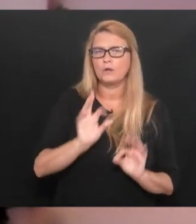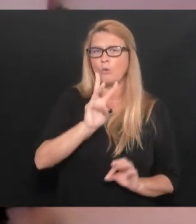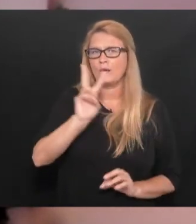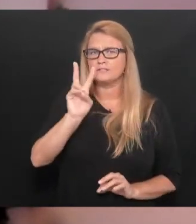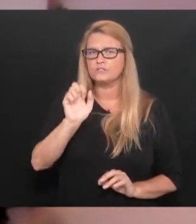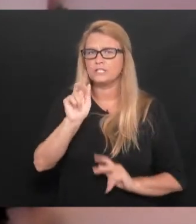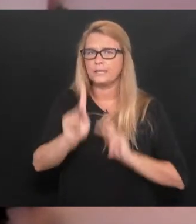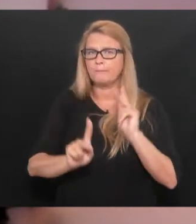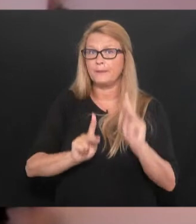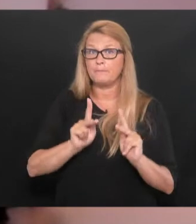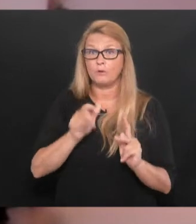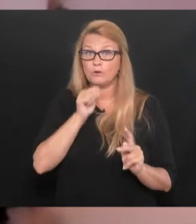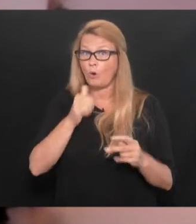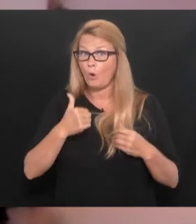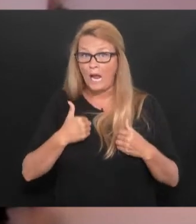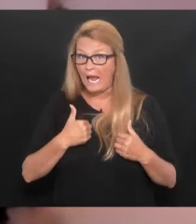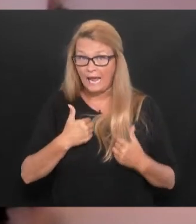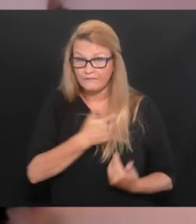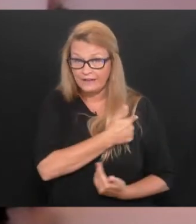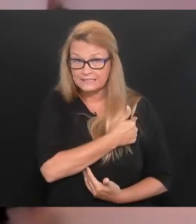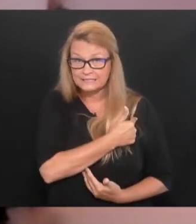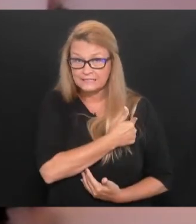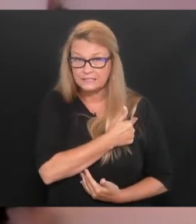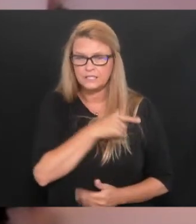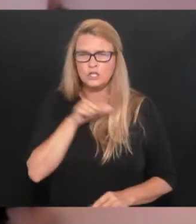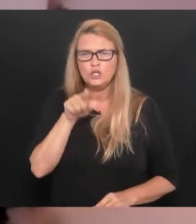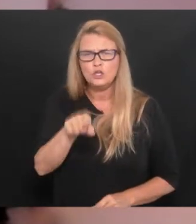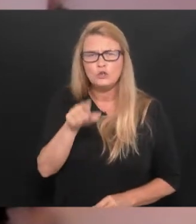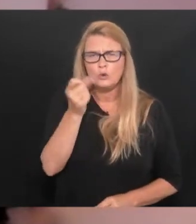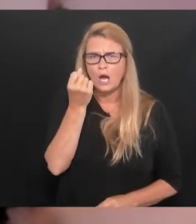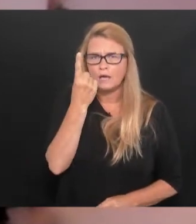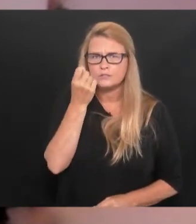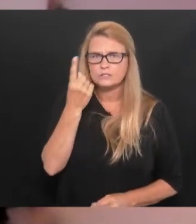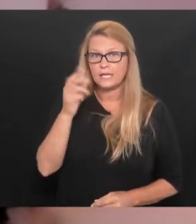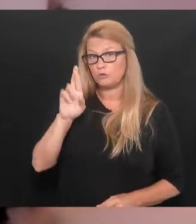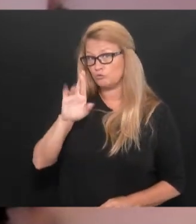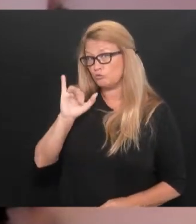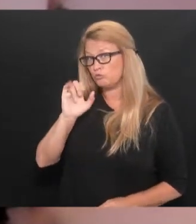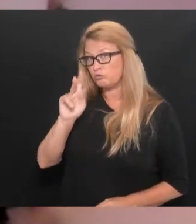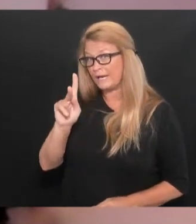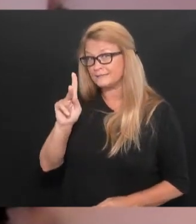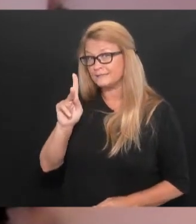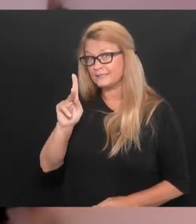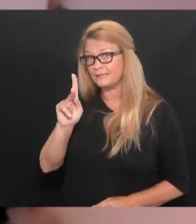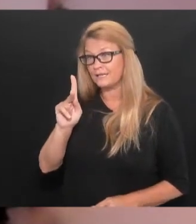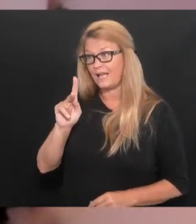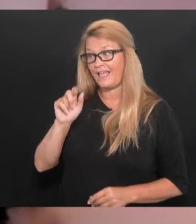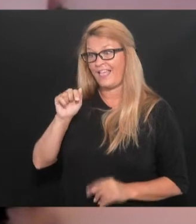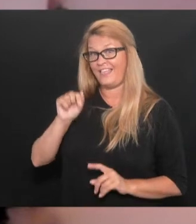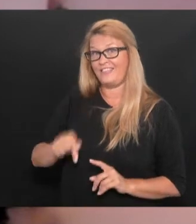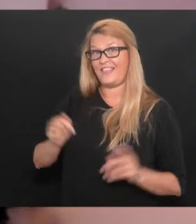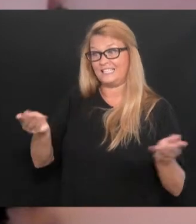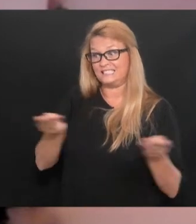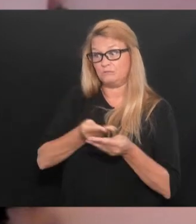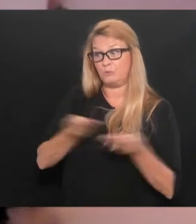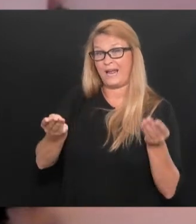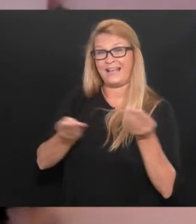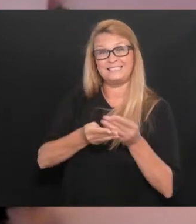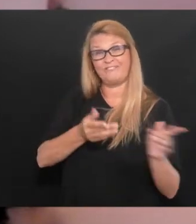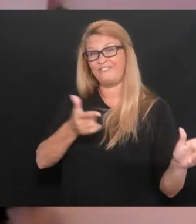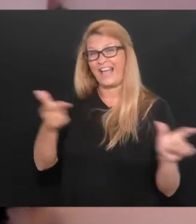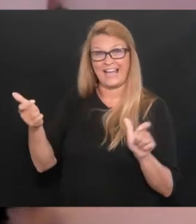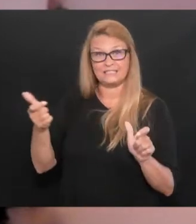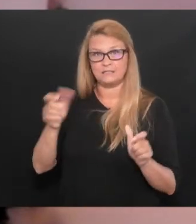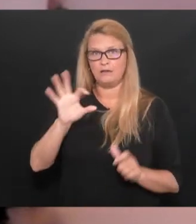not vaccinated understand this risk. This form of COVID spreads faster than any other. In the state